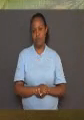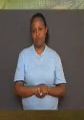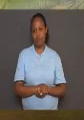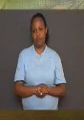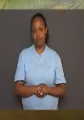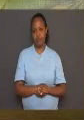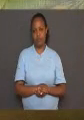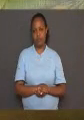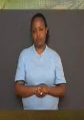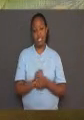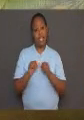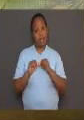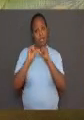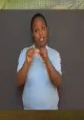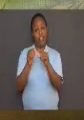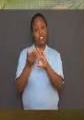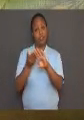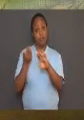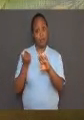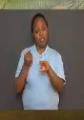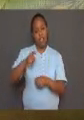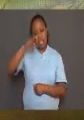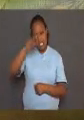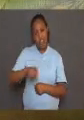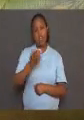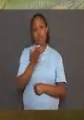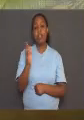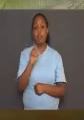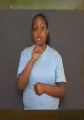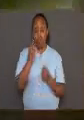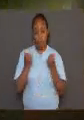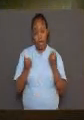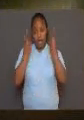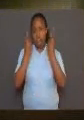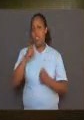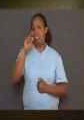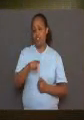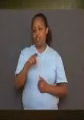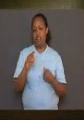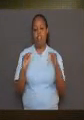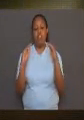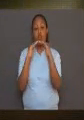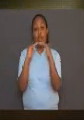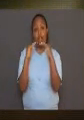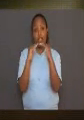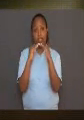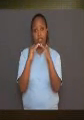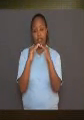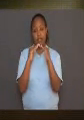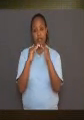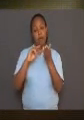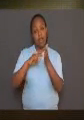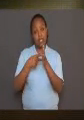we proceed, it is necessary to understand that equality does